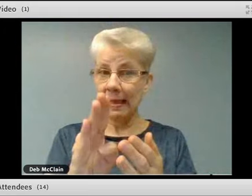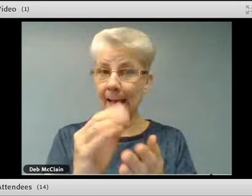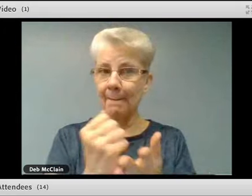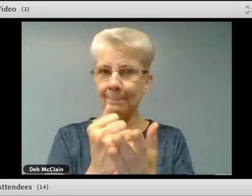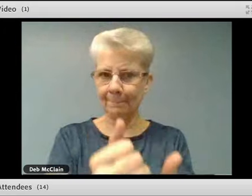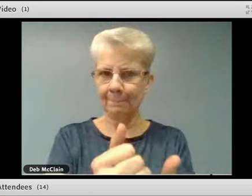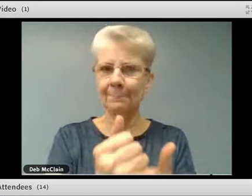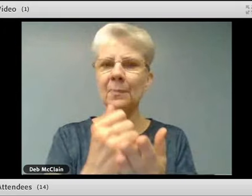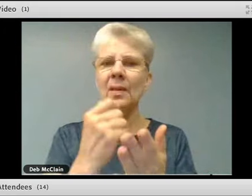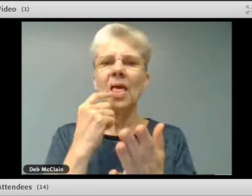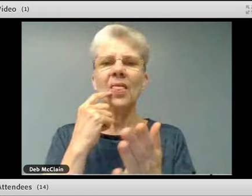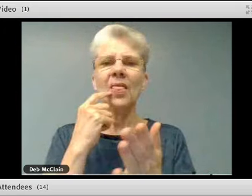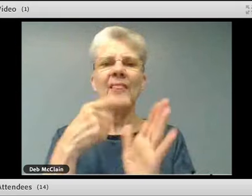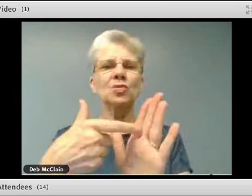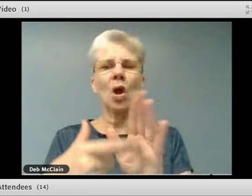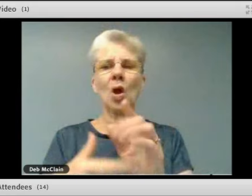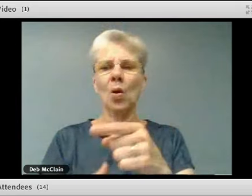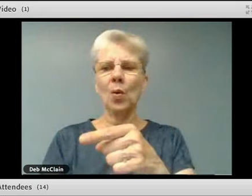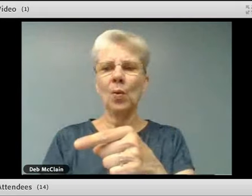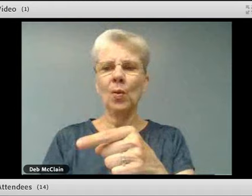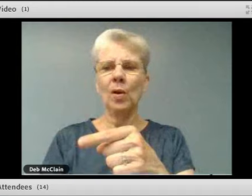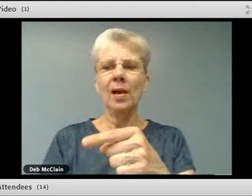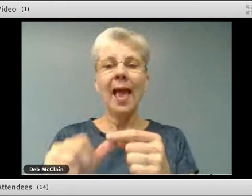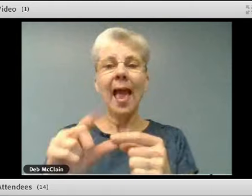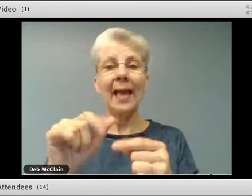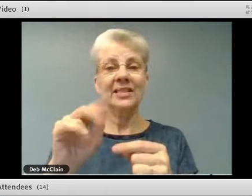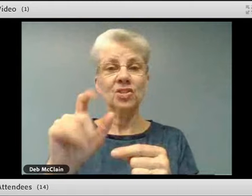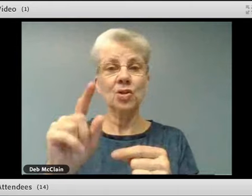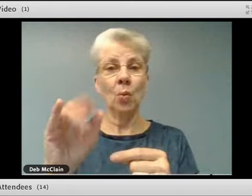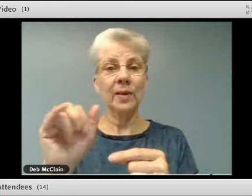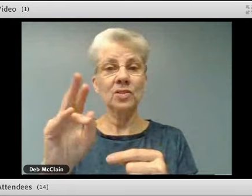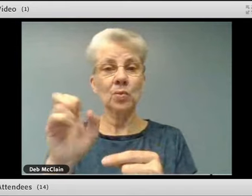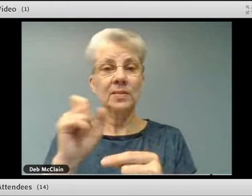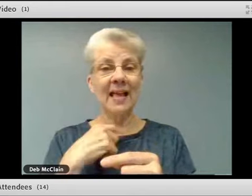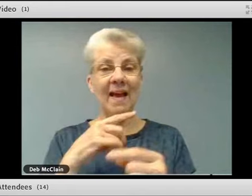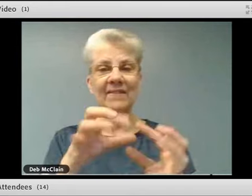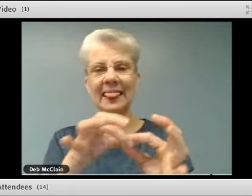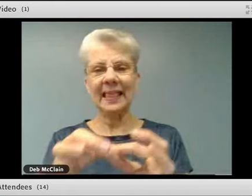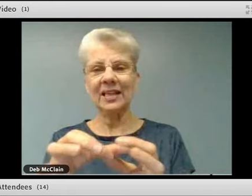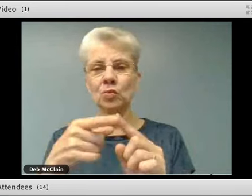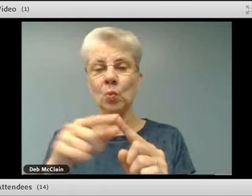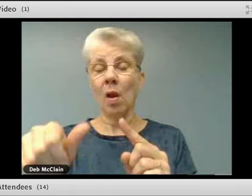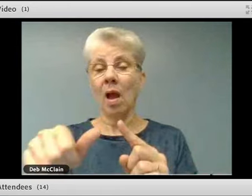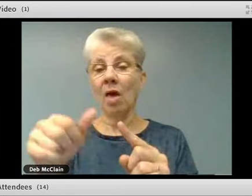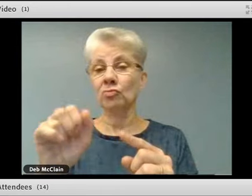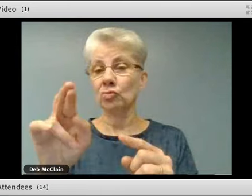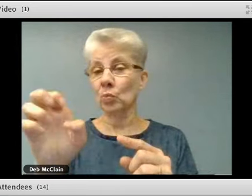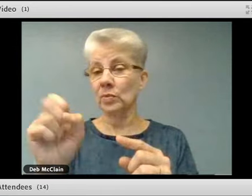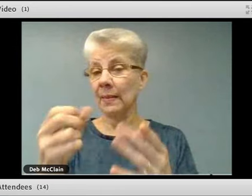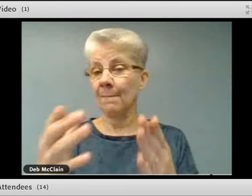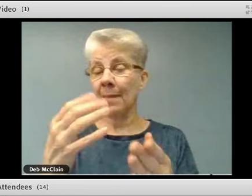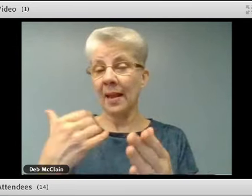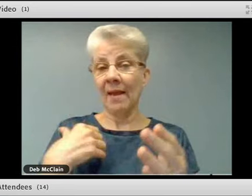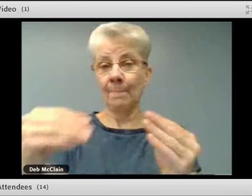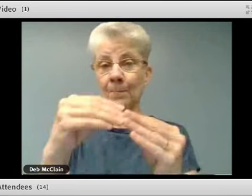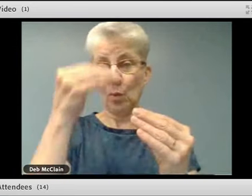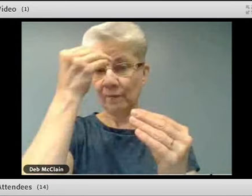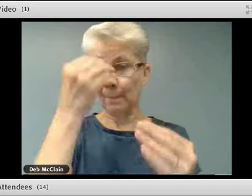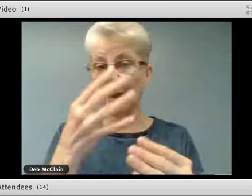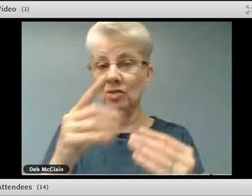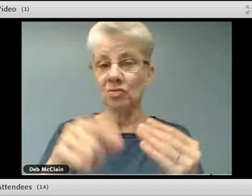here, but the additional resources tab will have links to other sources that might have more information about